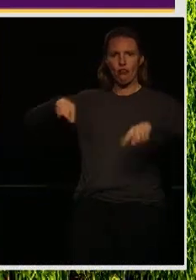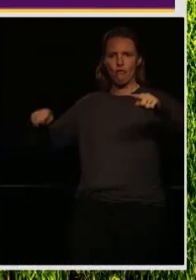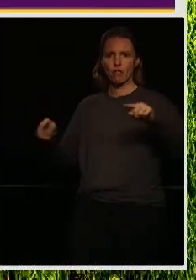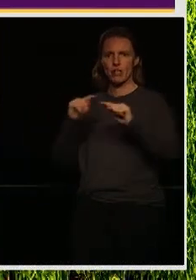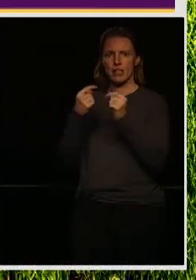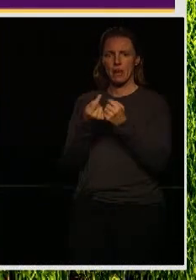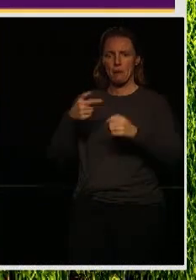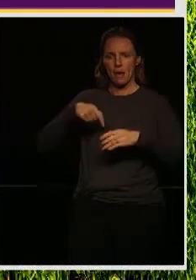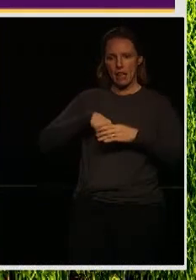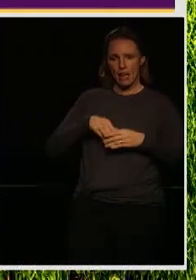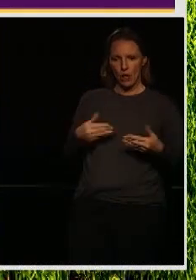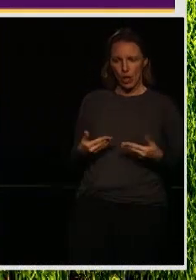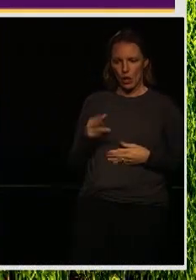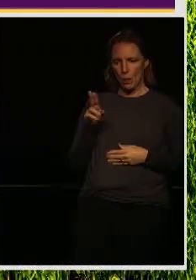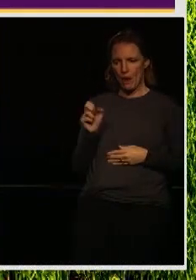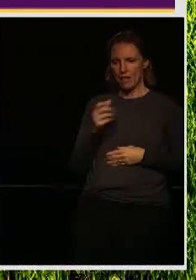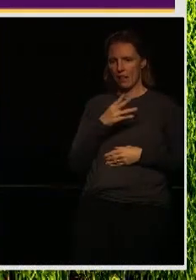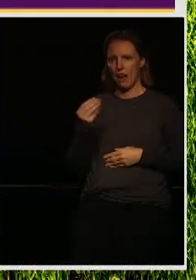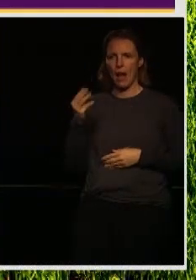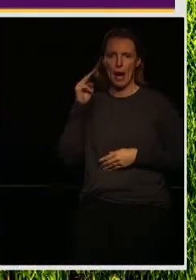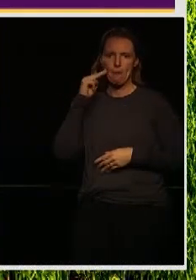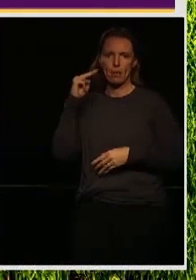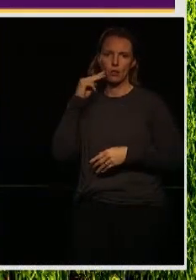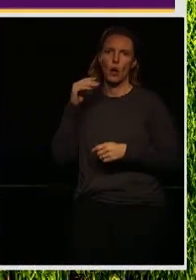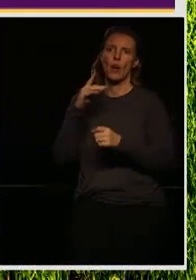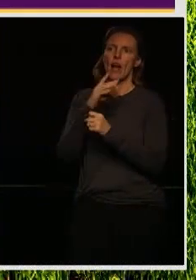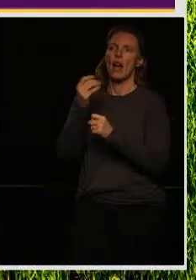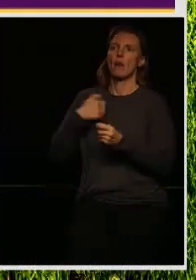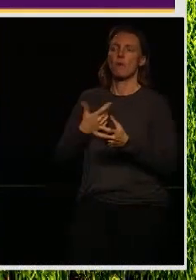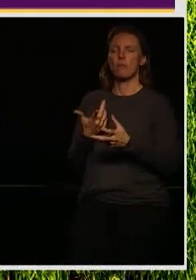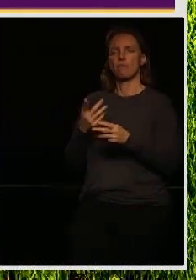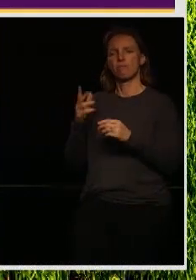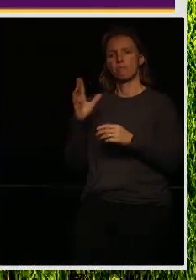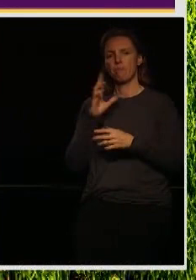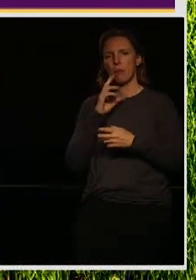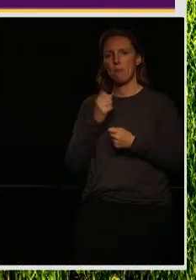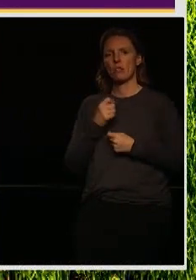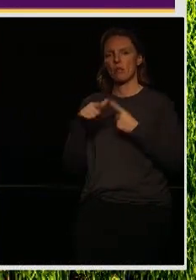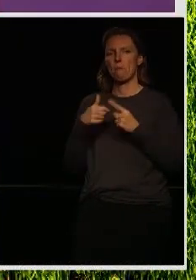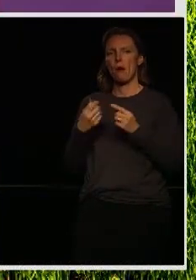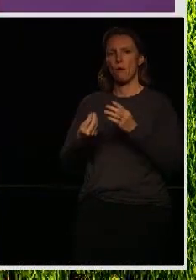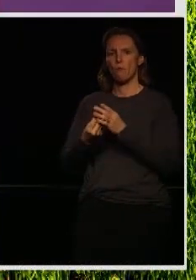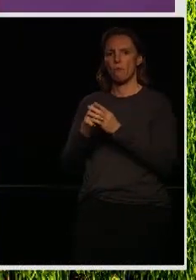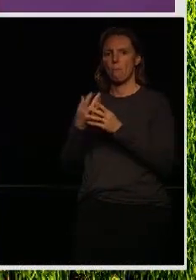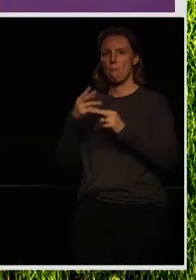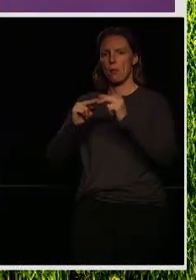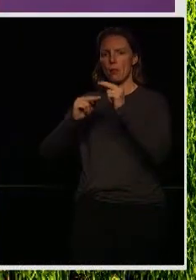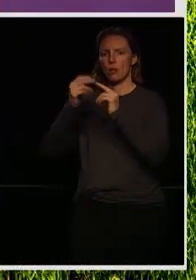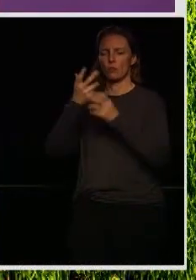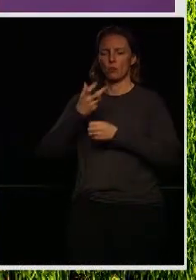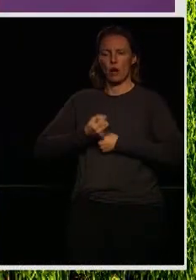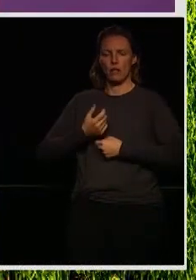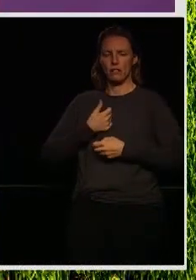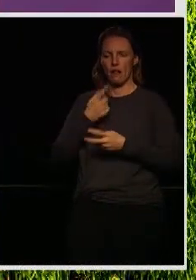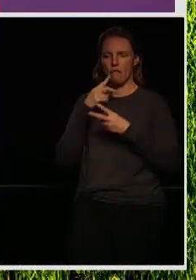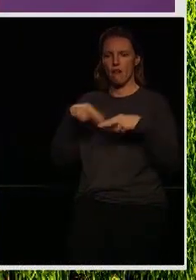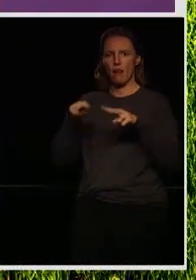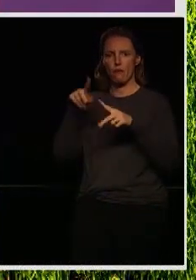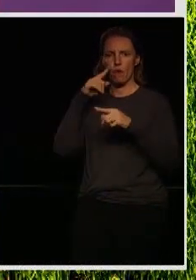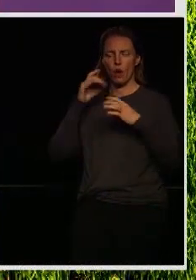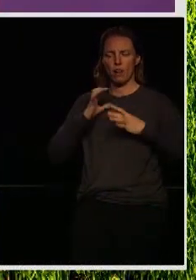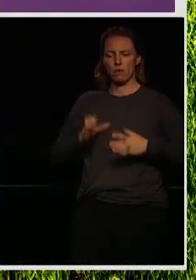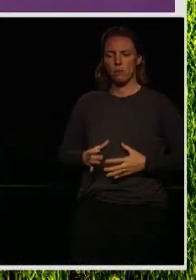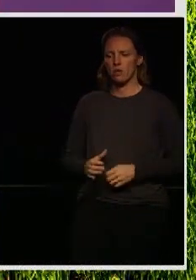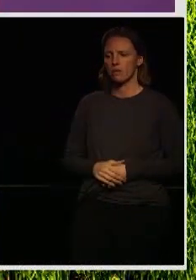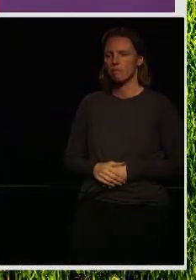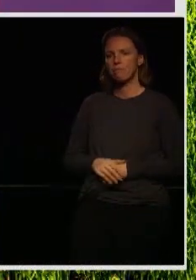and Mexico. And we're all passionate about building trust and adding value for our customers. Our team's developed a